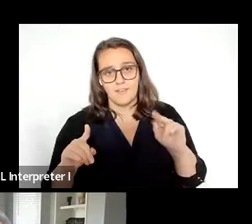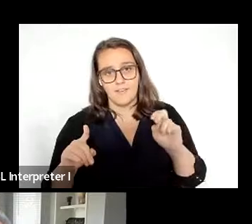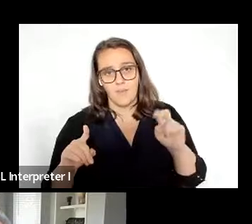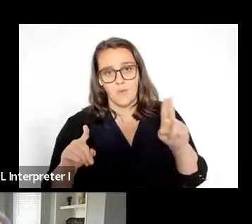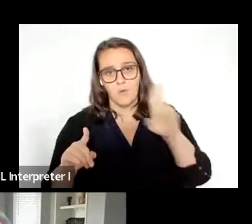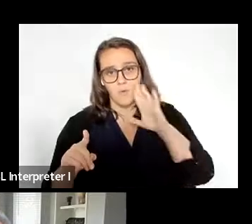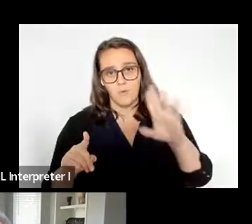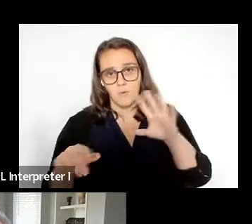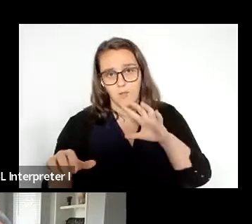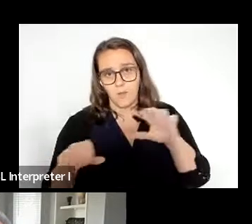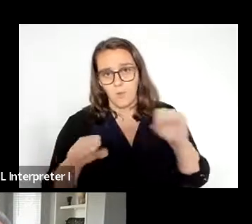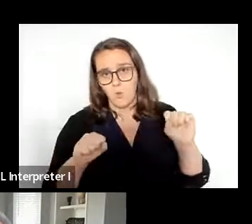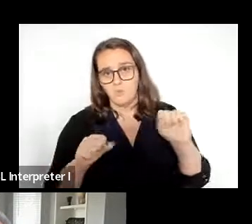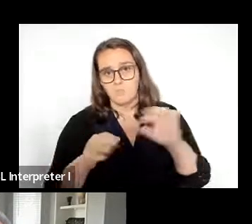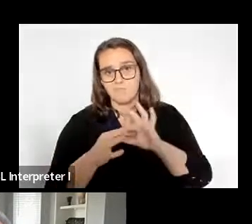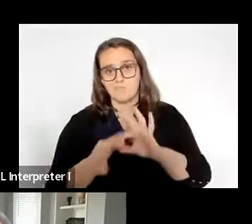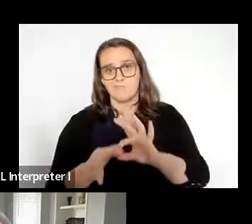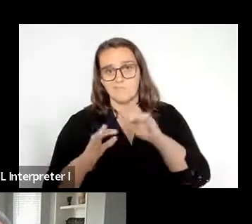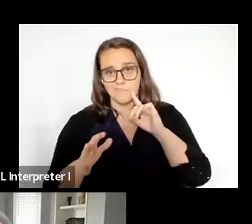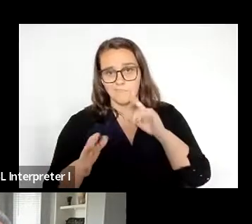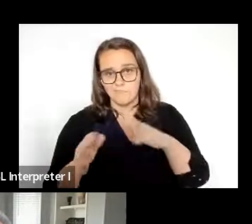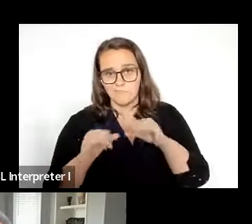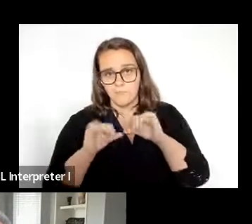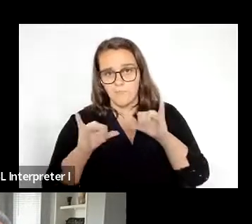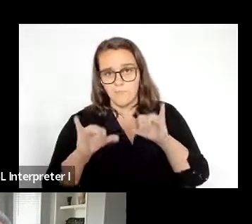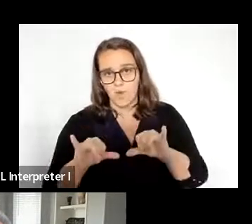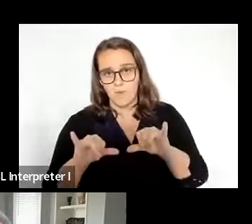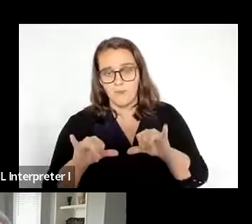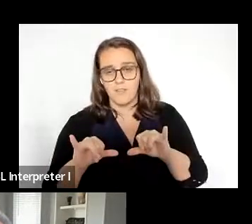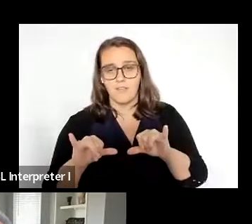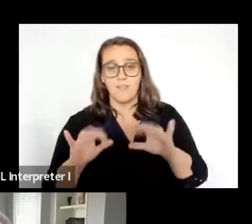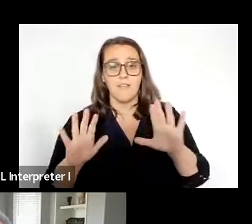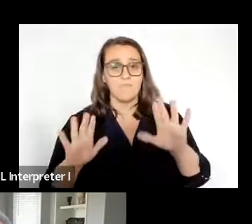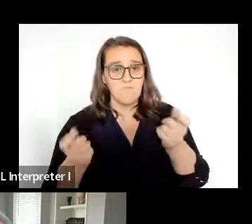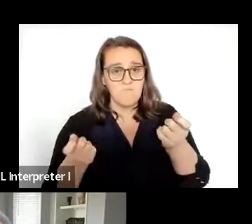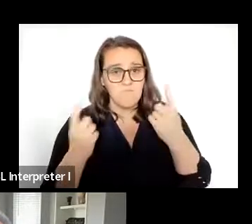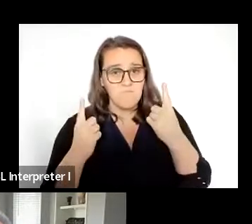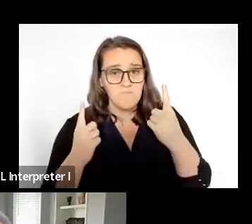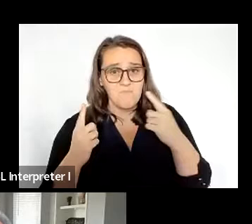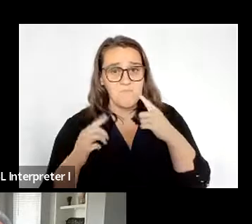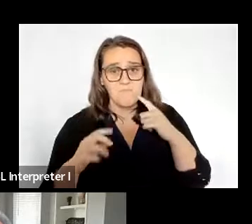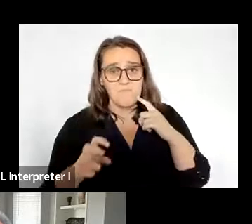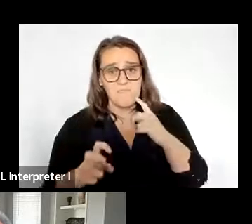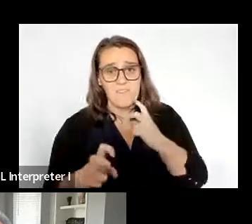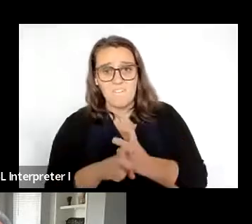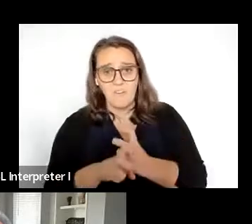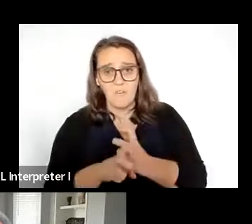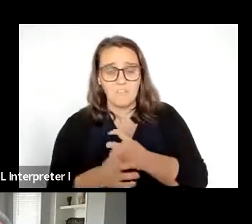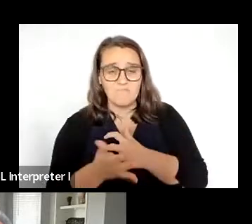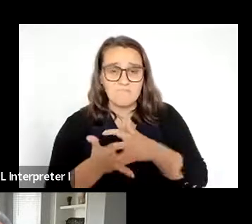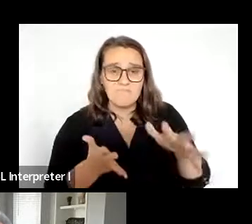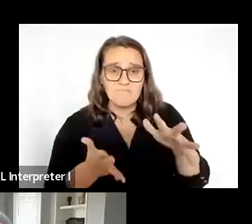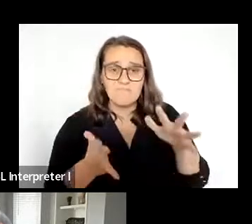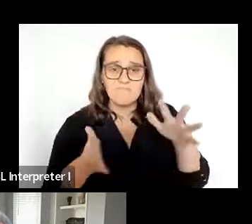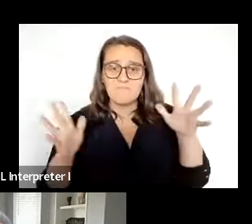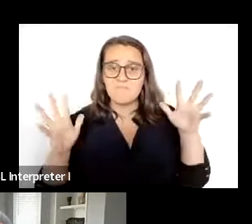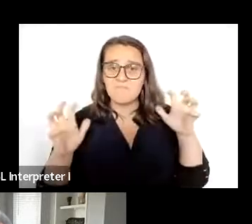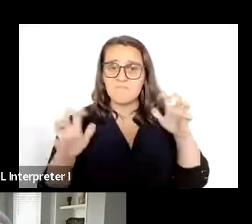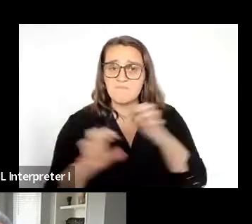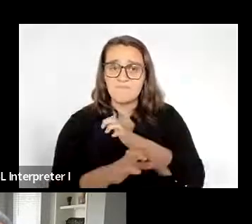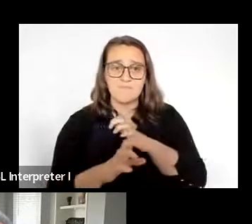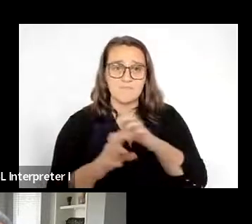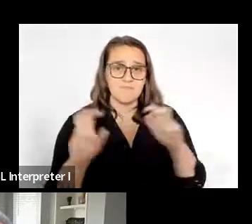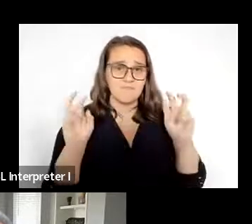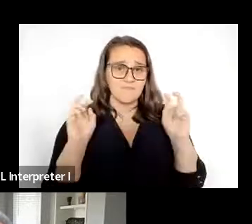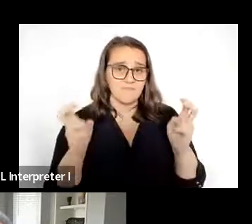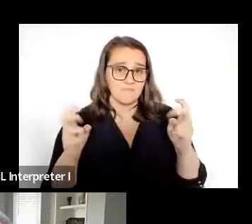measure. What I'm stressing here is that this is a difficult, complex, and nuanced issue. I have worked